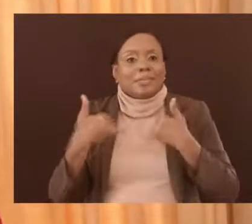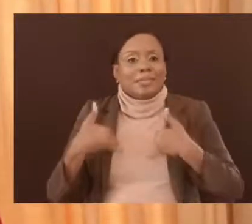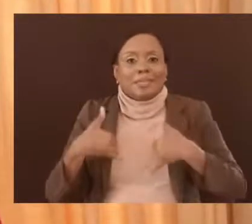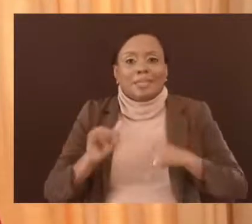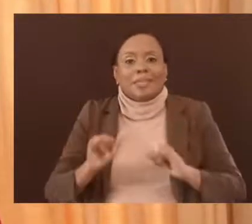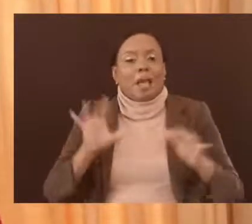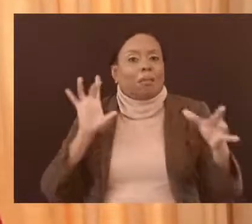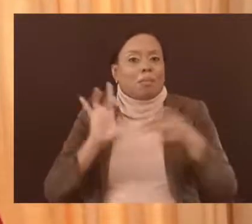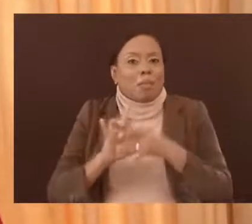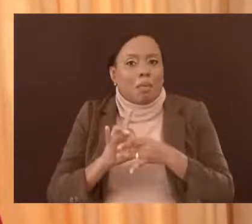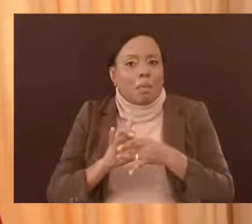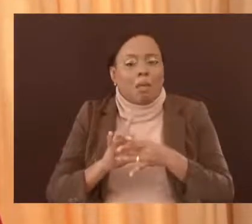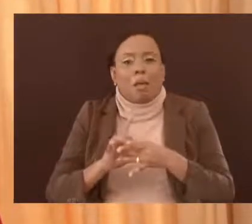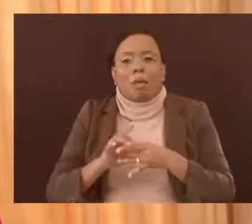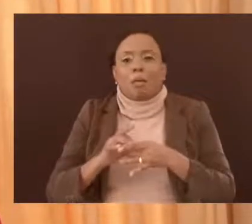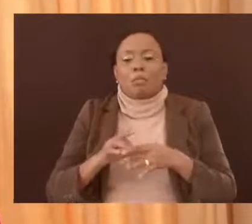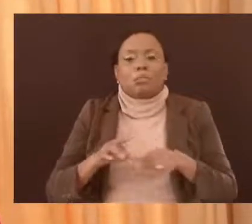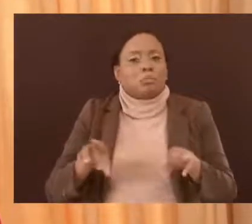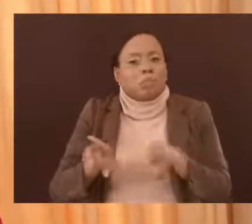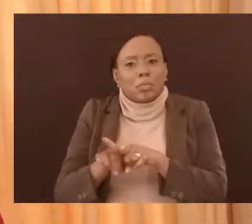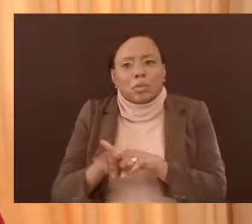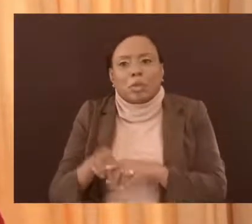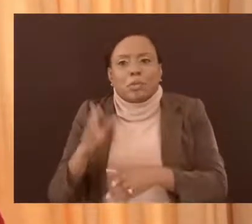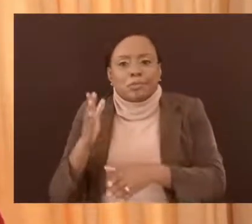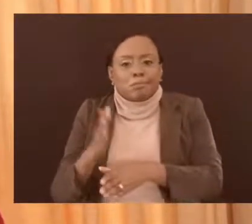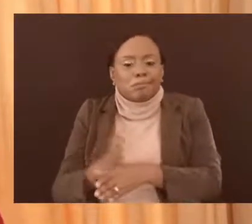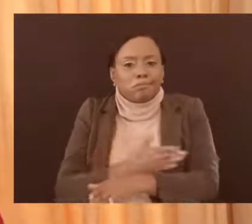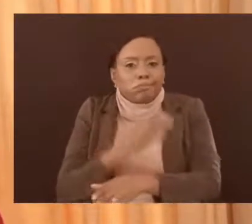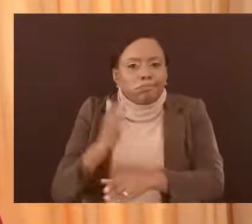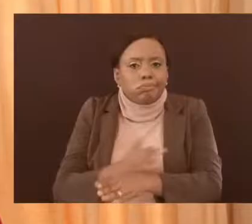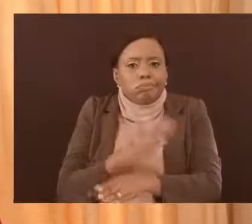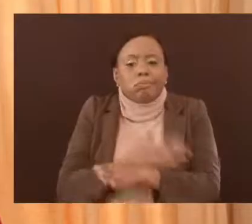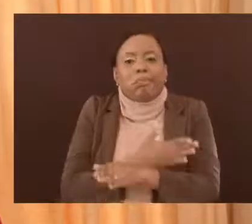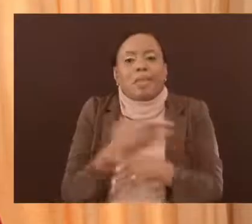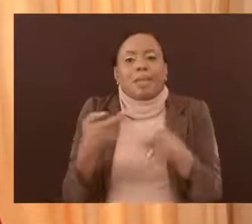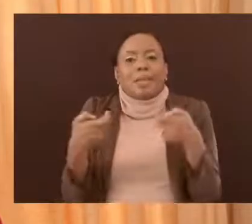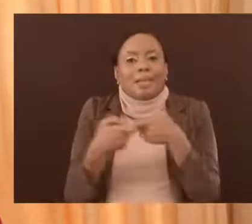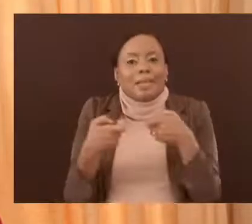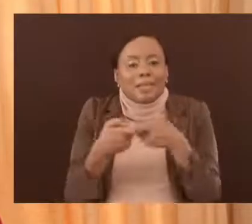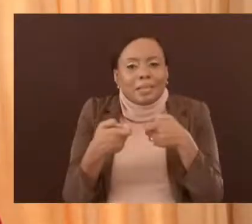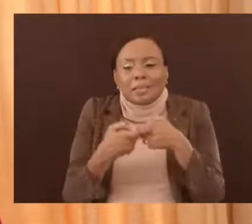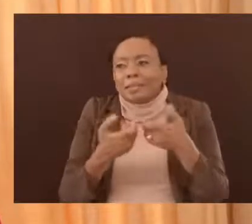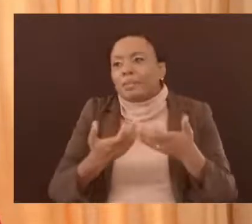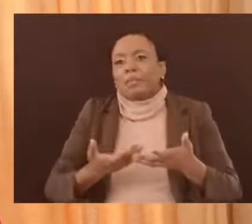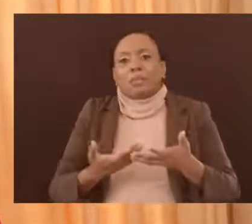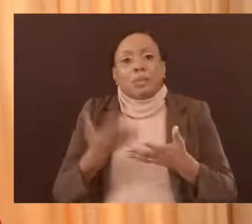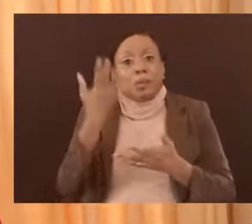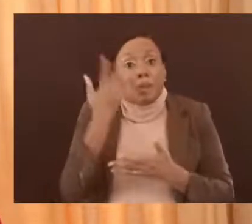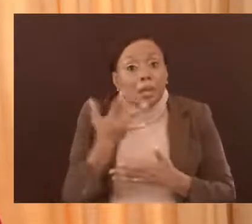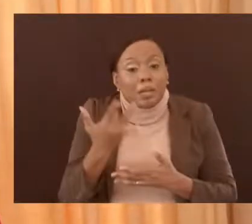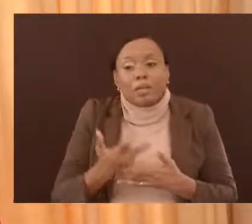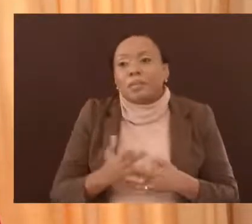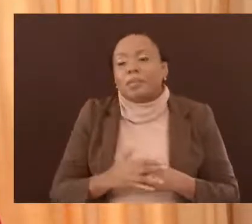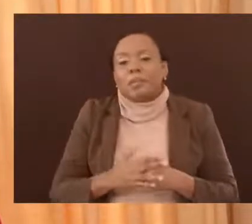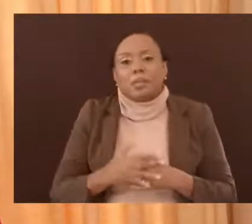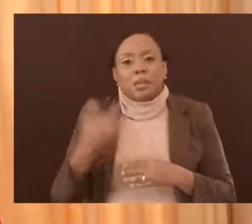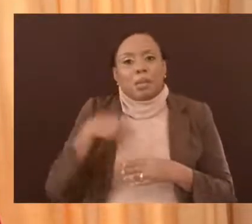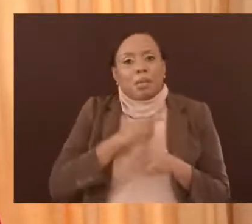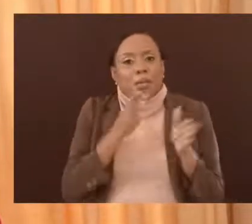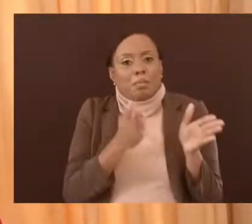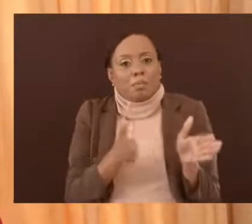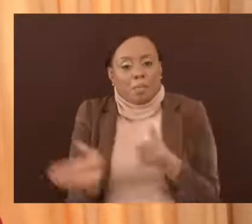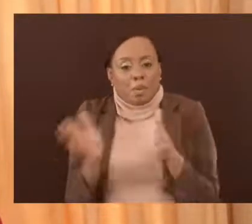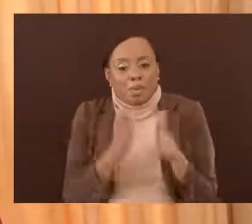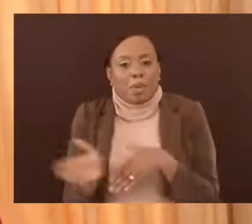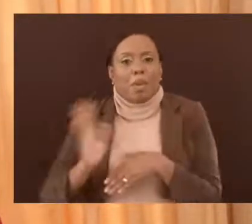these changes, the electrical upgrades and all of the fence-to-fence connectivity are being done to prepare ourselves for a